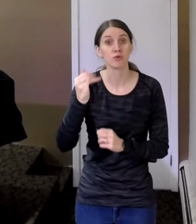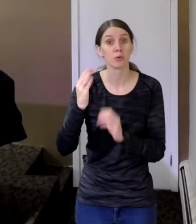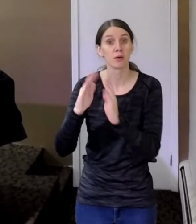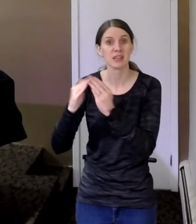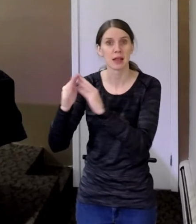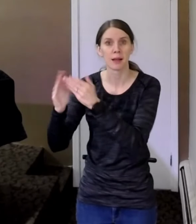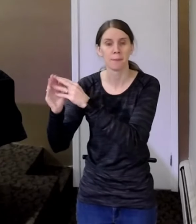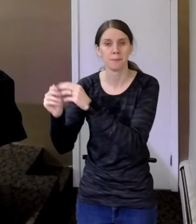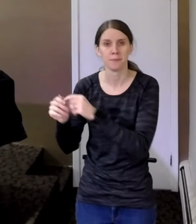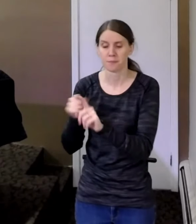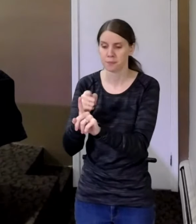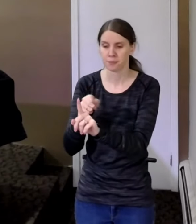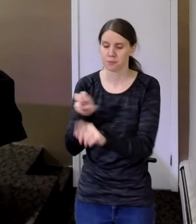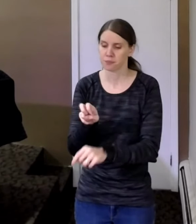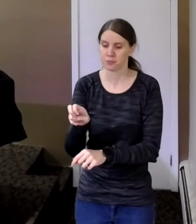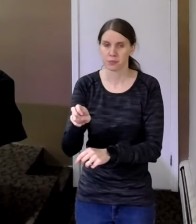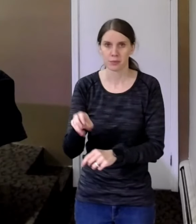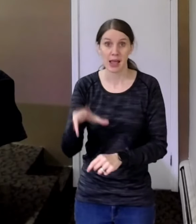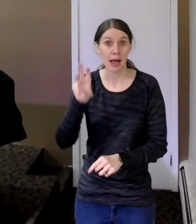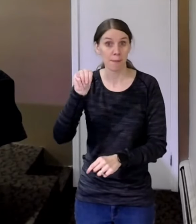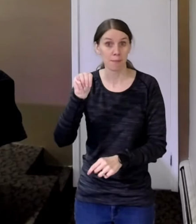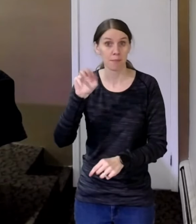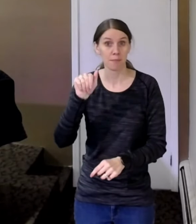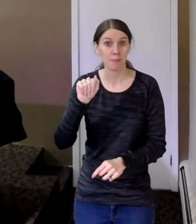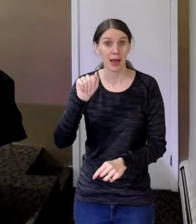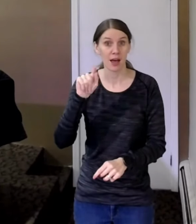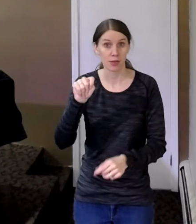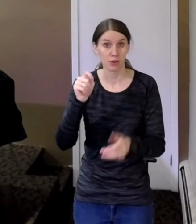And it says in Matthew 21,